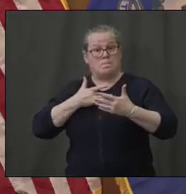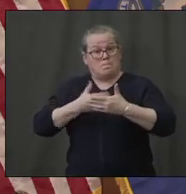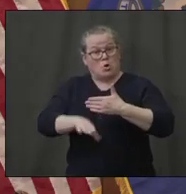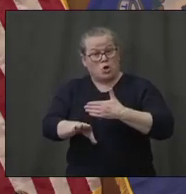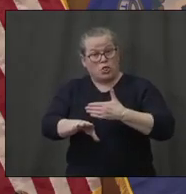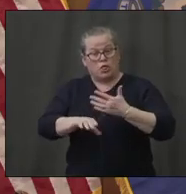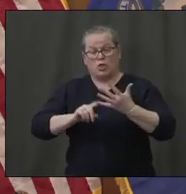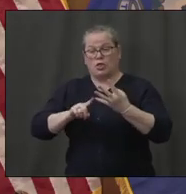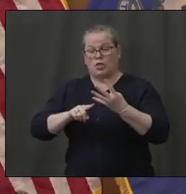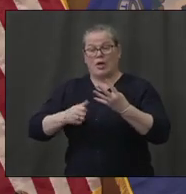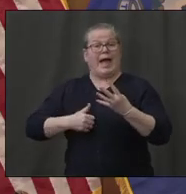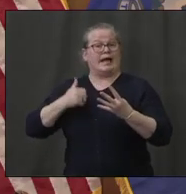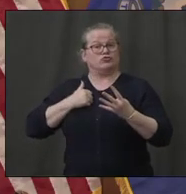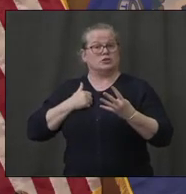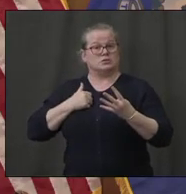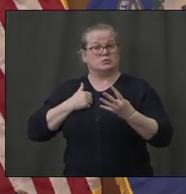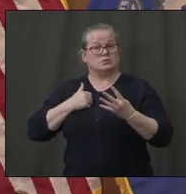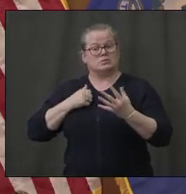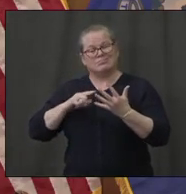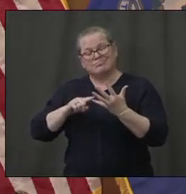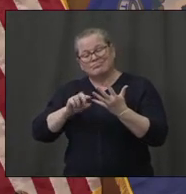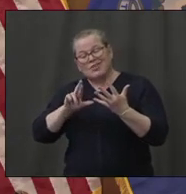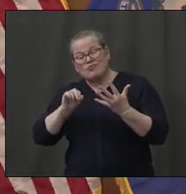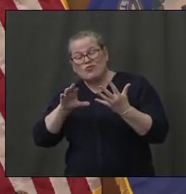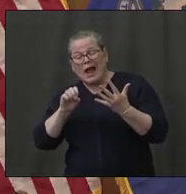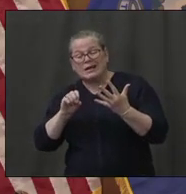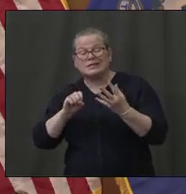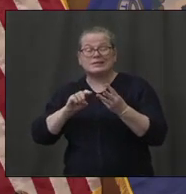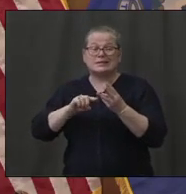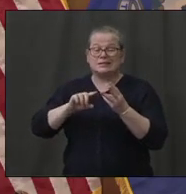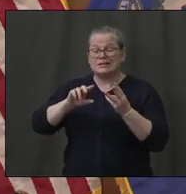but those are filled in probably less than 50% of the time.